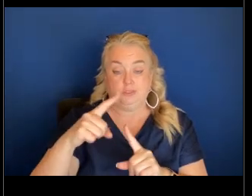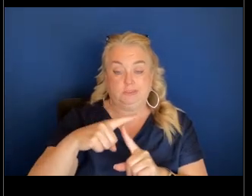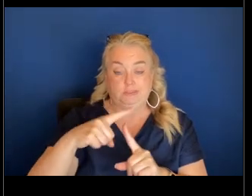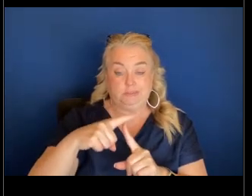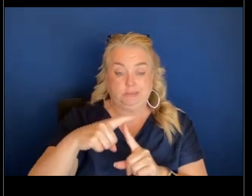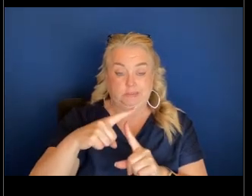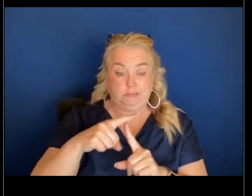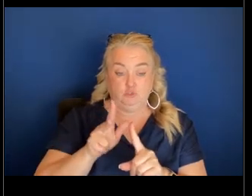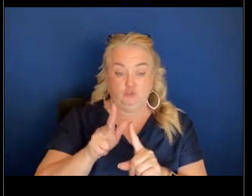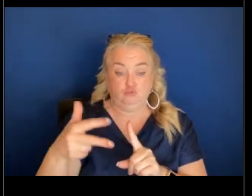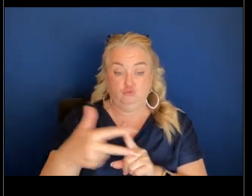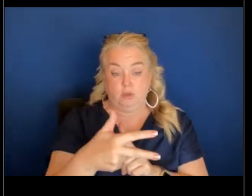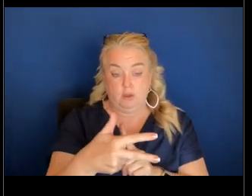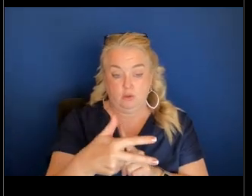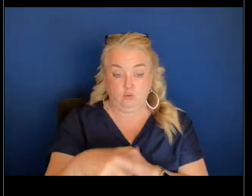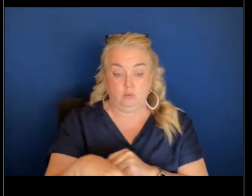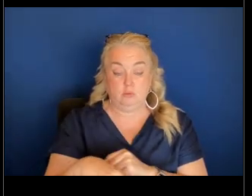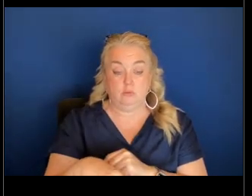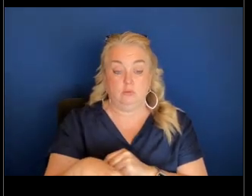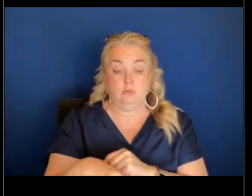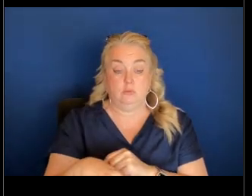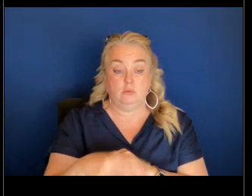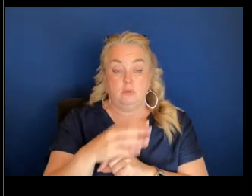T-type turnaround,